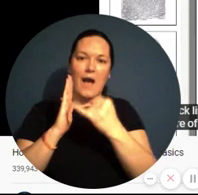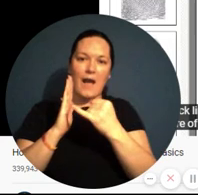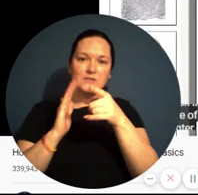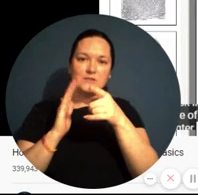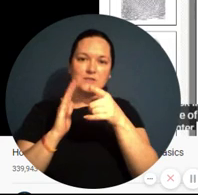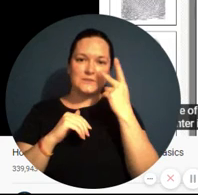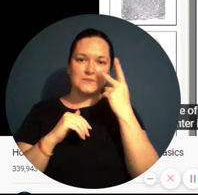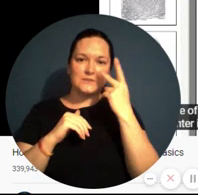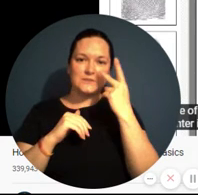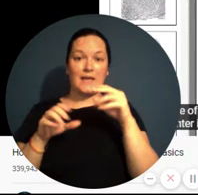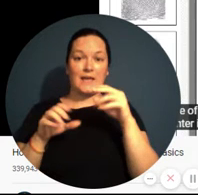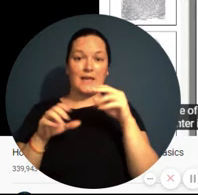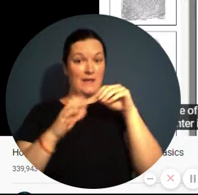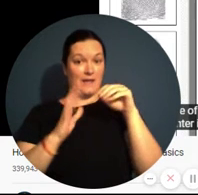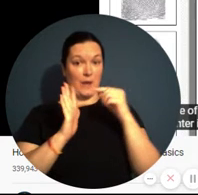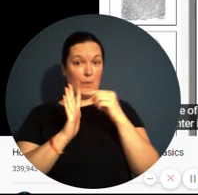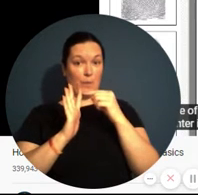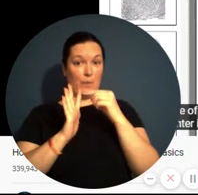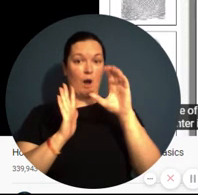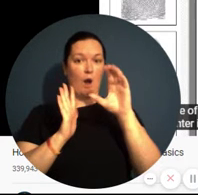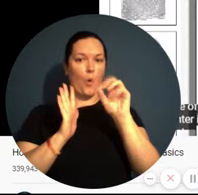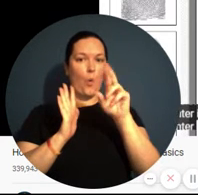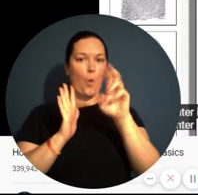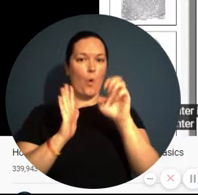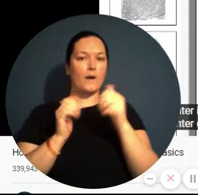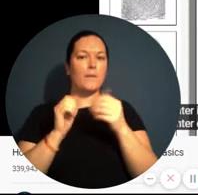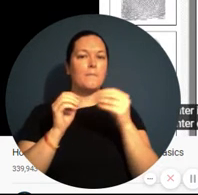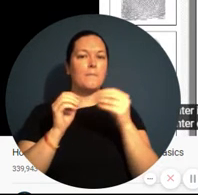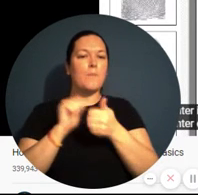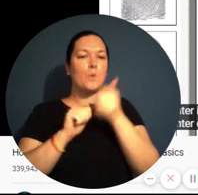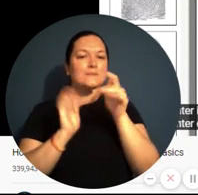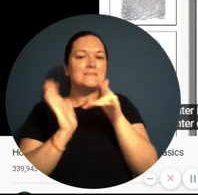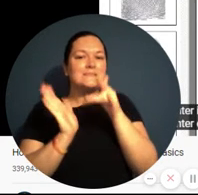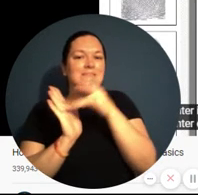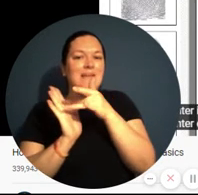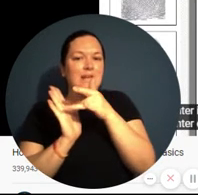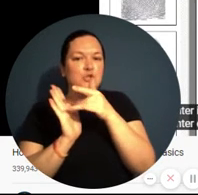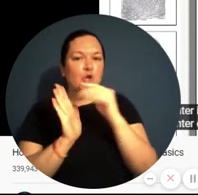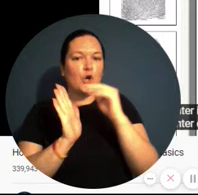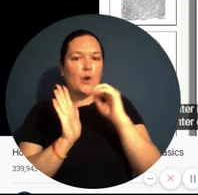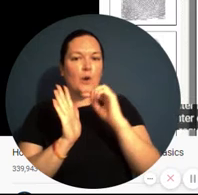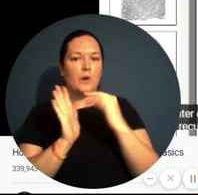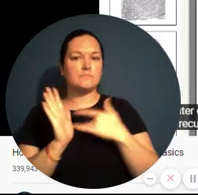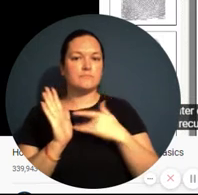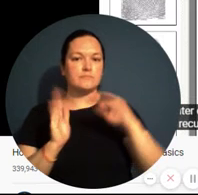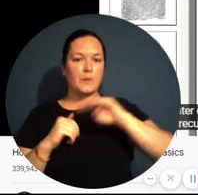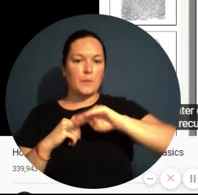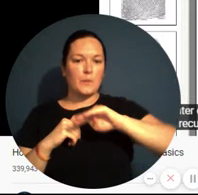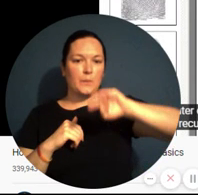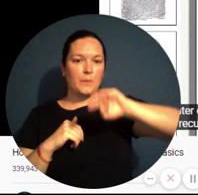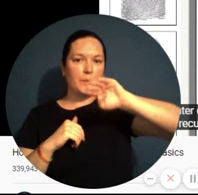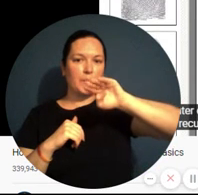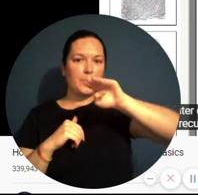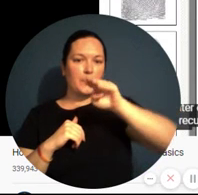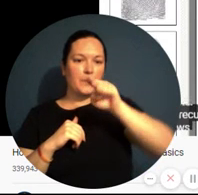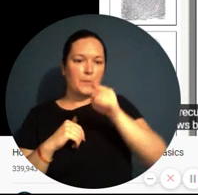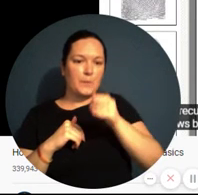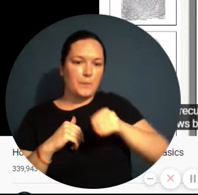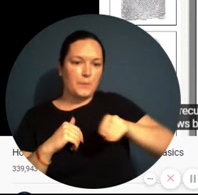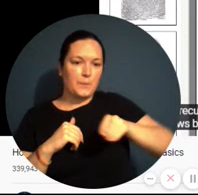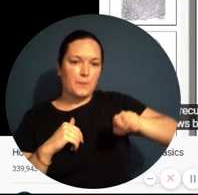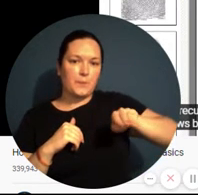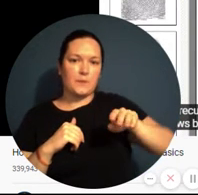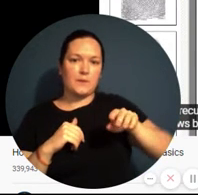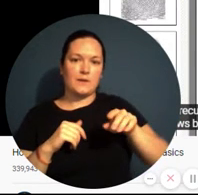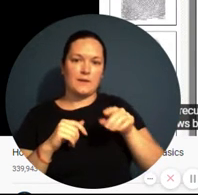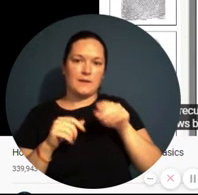in the center, is the innermost recurve at the center of the pattern. This ridge flows up, recurves right in the middle, and flows back